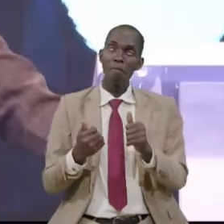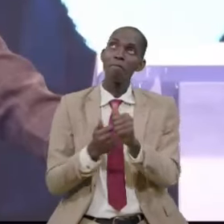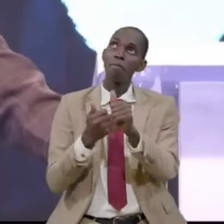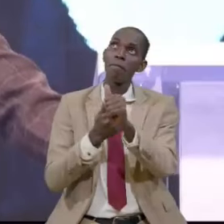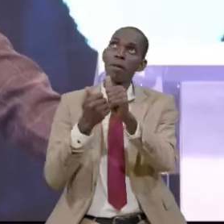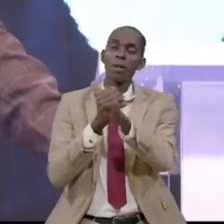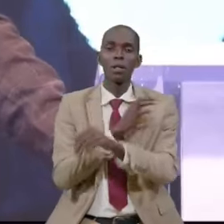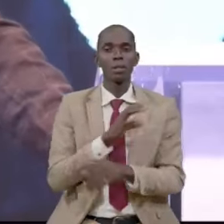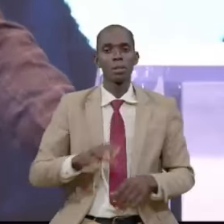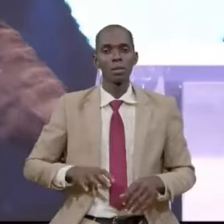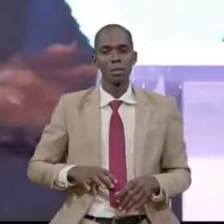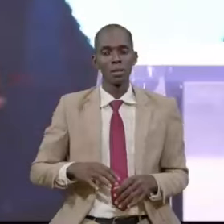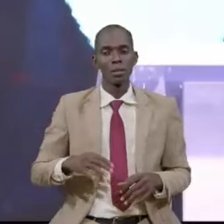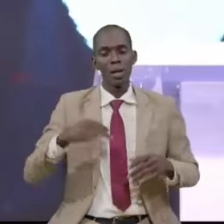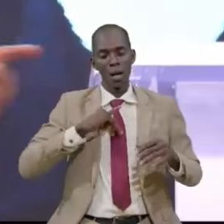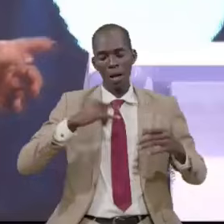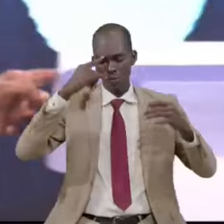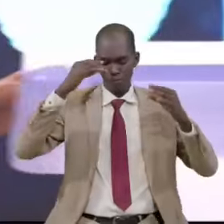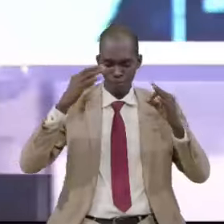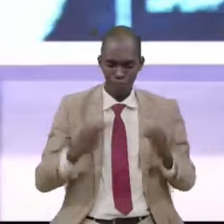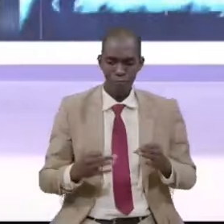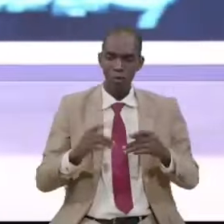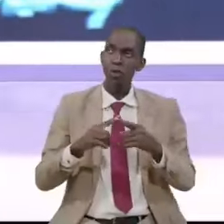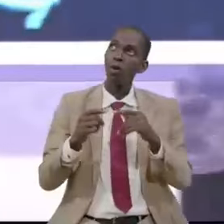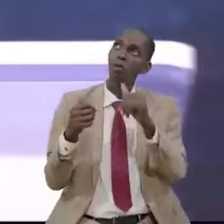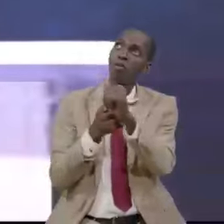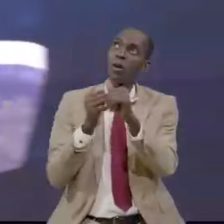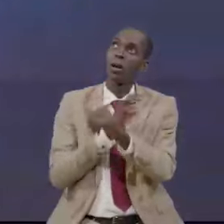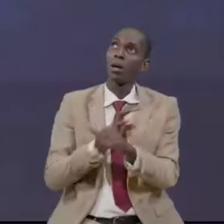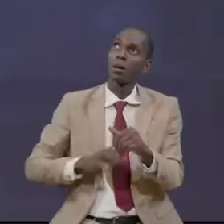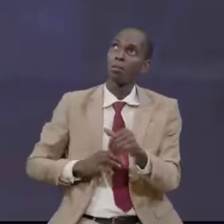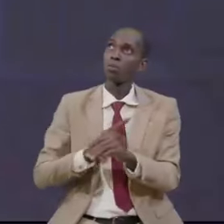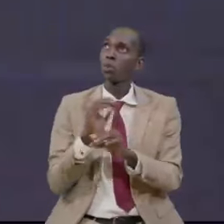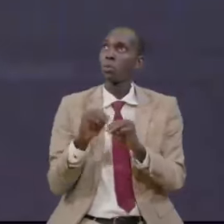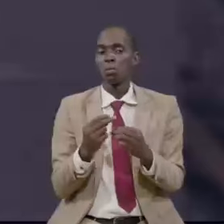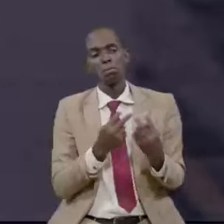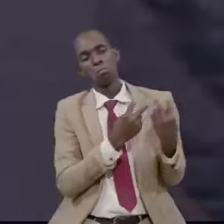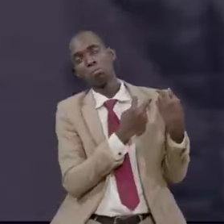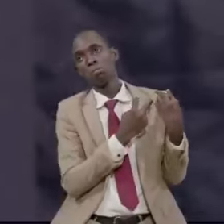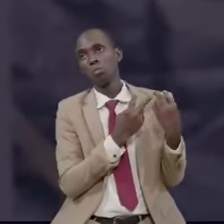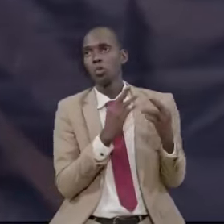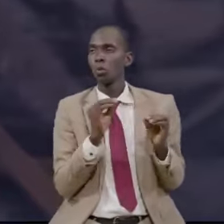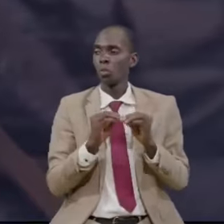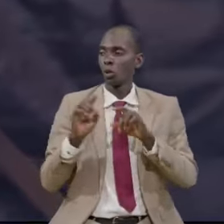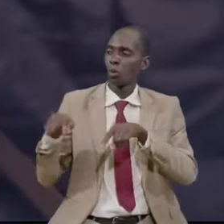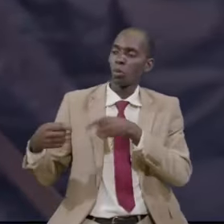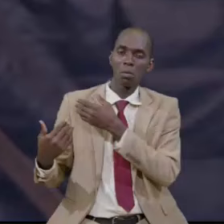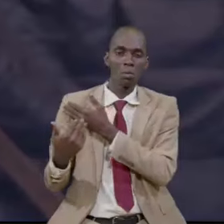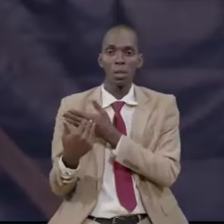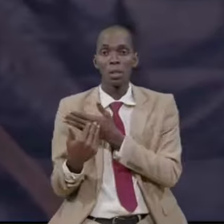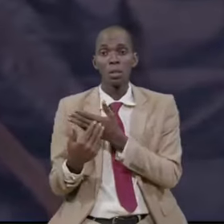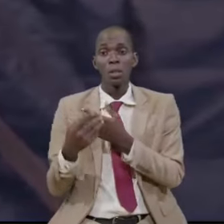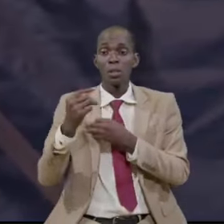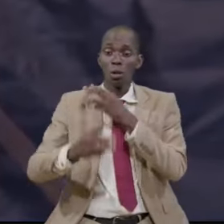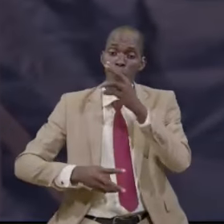follow Christ. No turning back. No turning back. The world behind